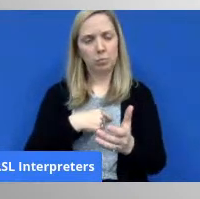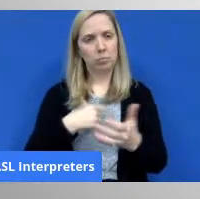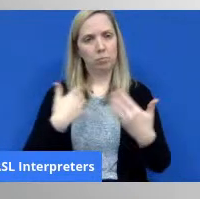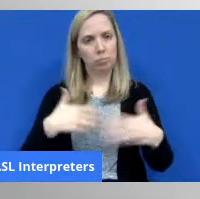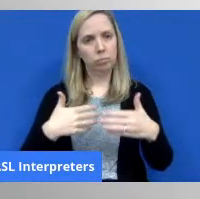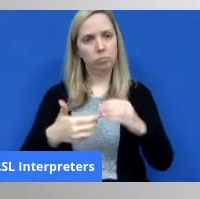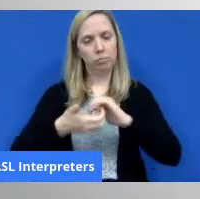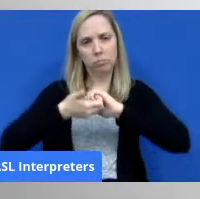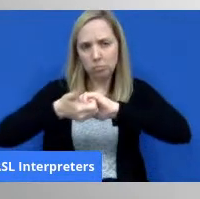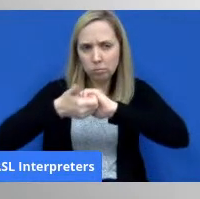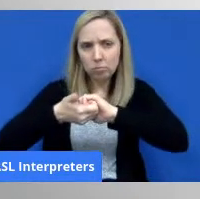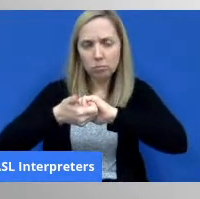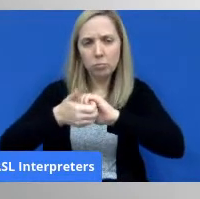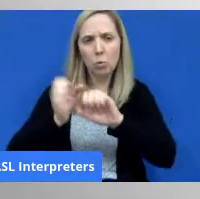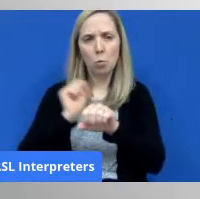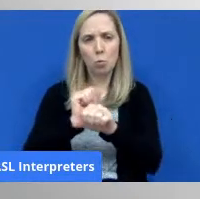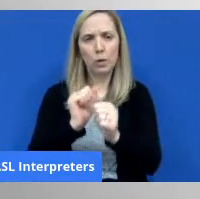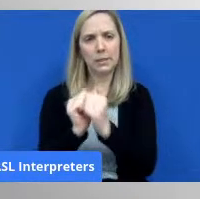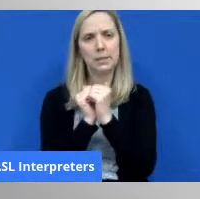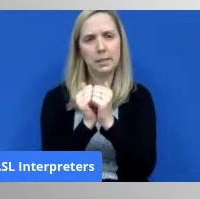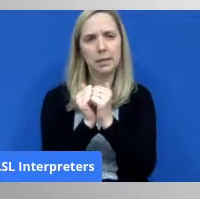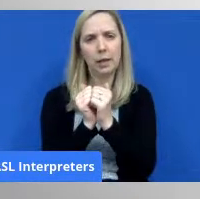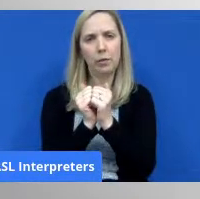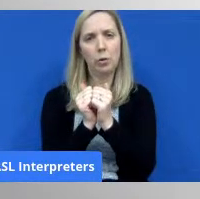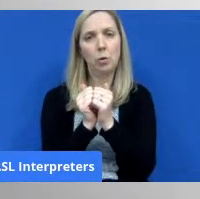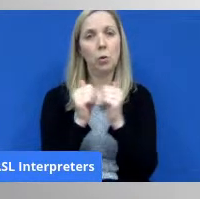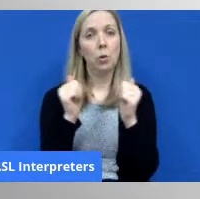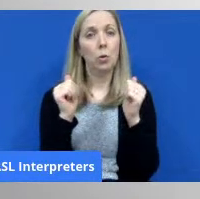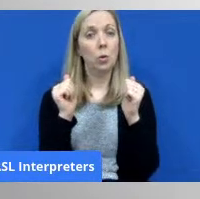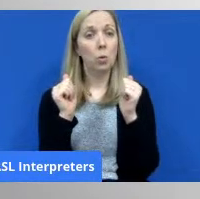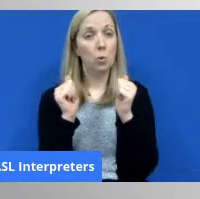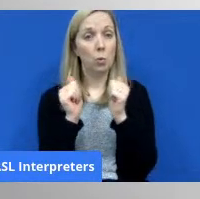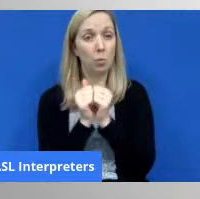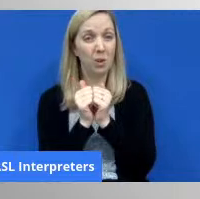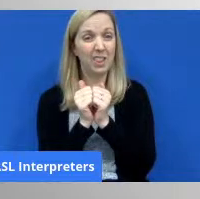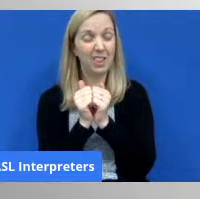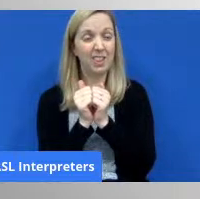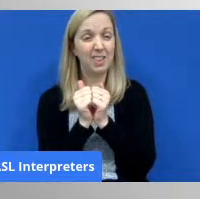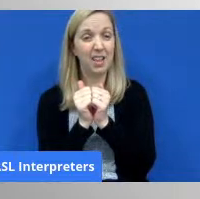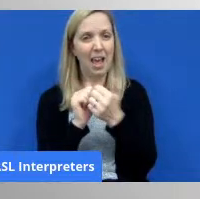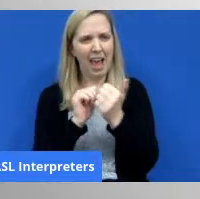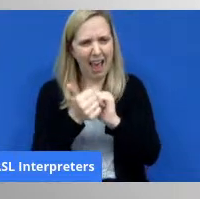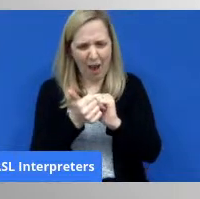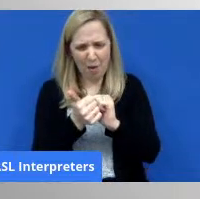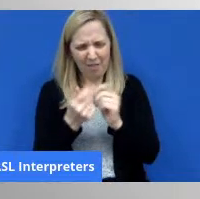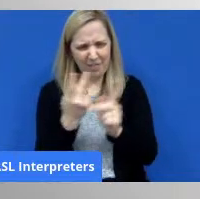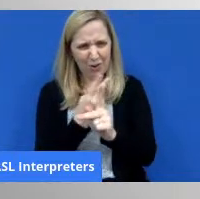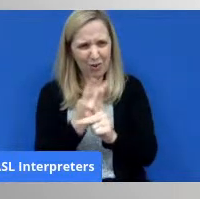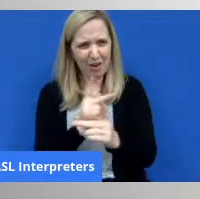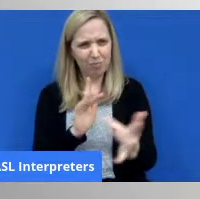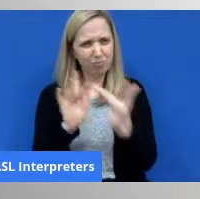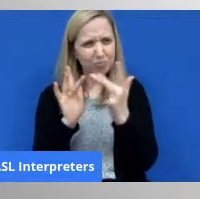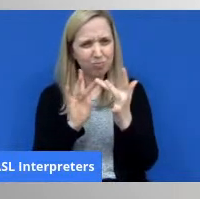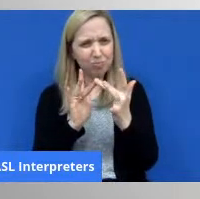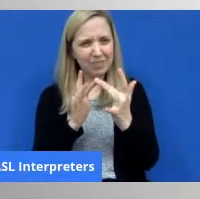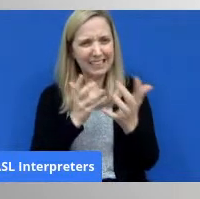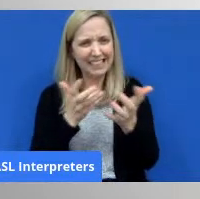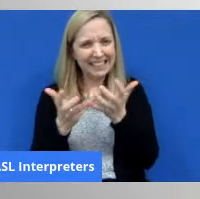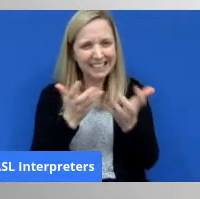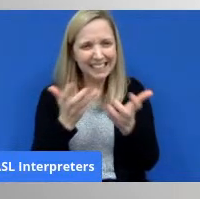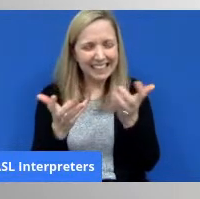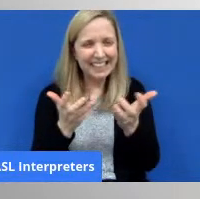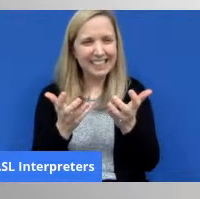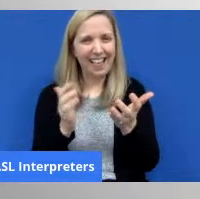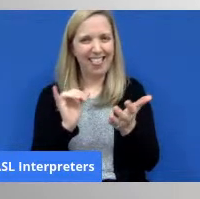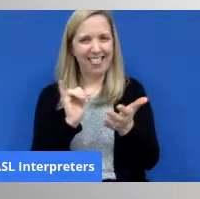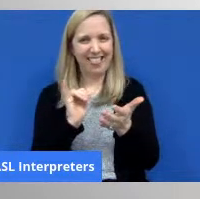in-person, with a pivot to virtual instruction. In-person engagement at the schools has obviously not